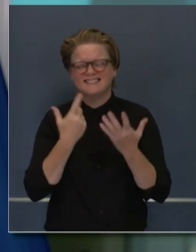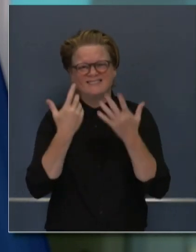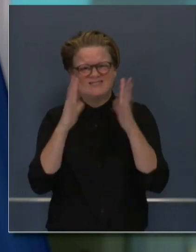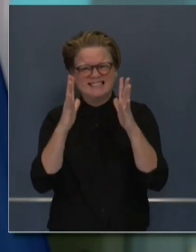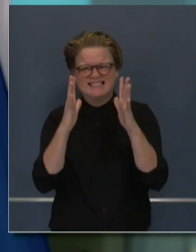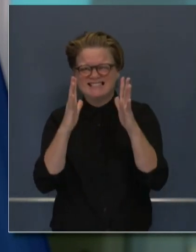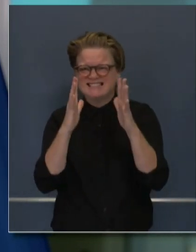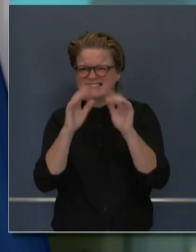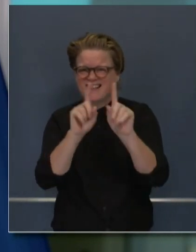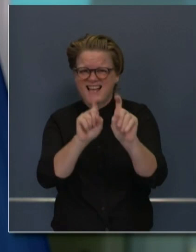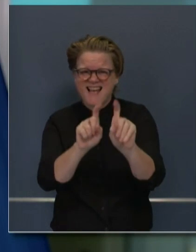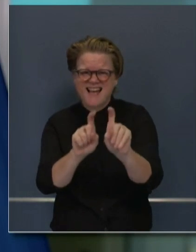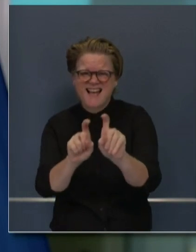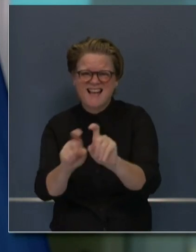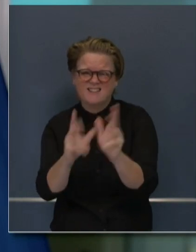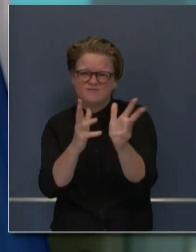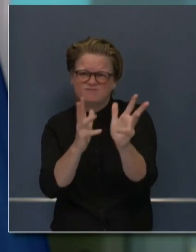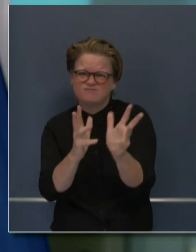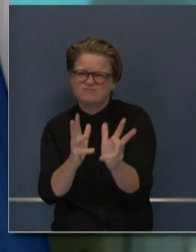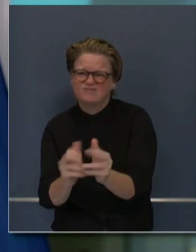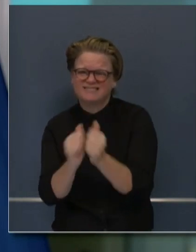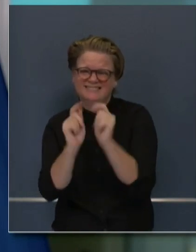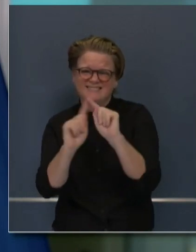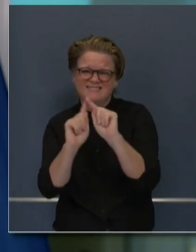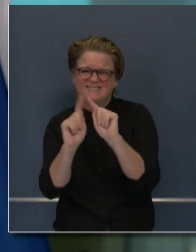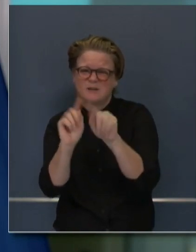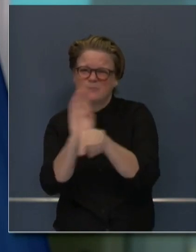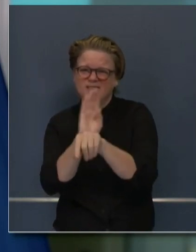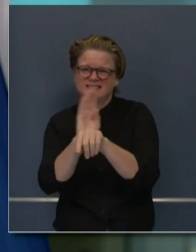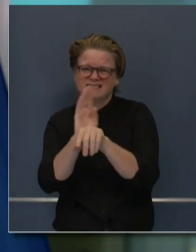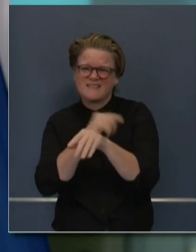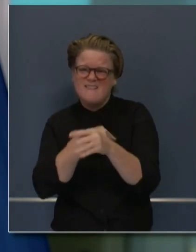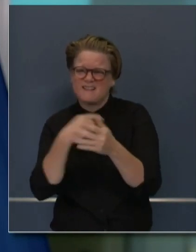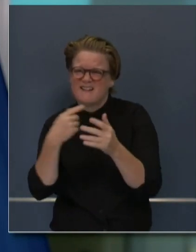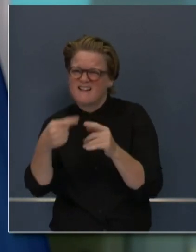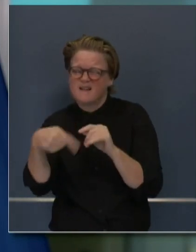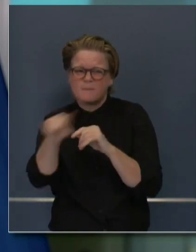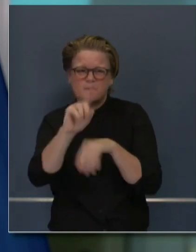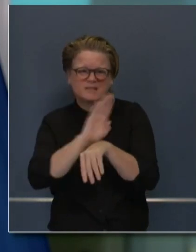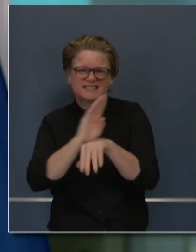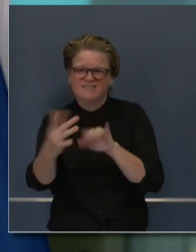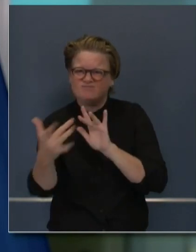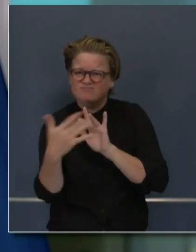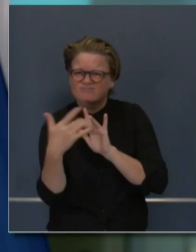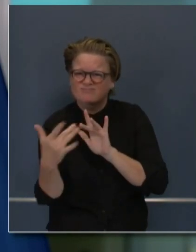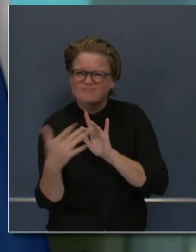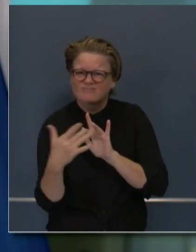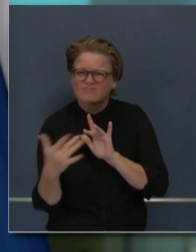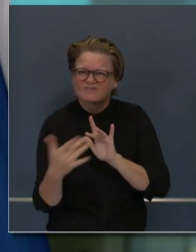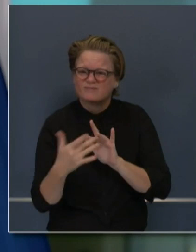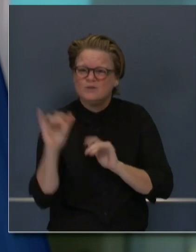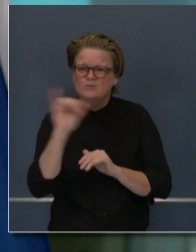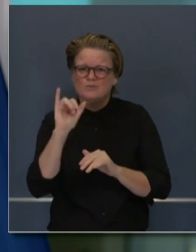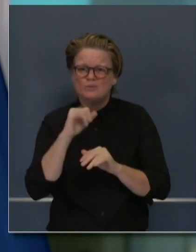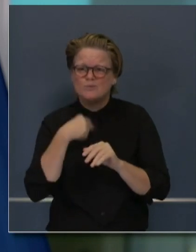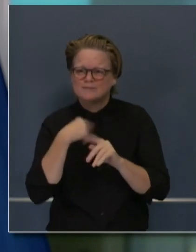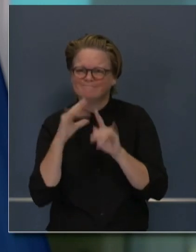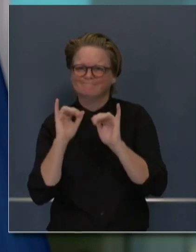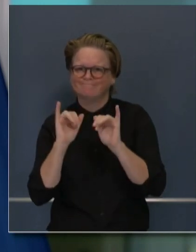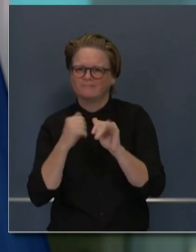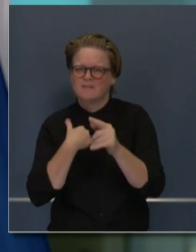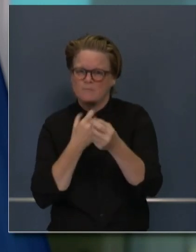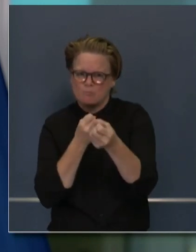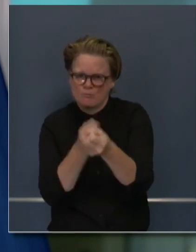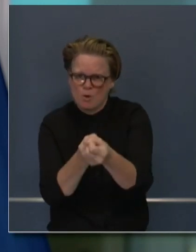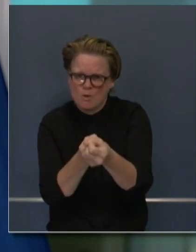this. But we've got to continue to sort of have this dual approach of supporting those private gatherings to be